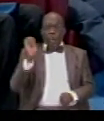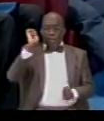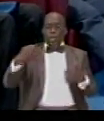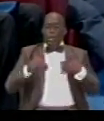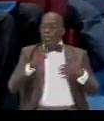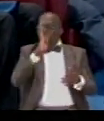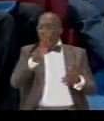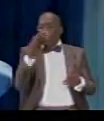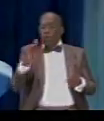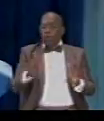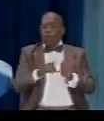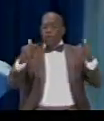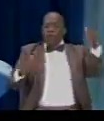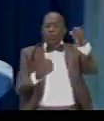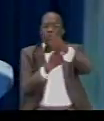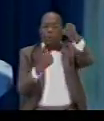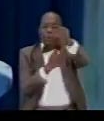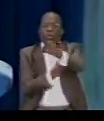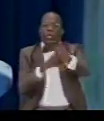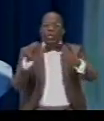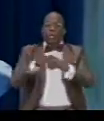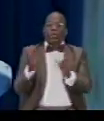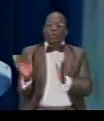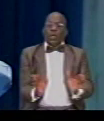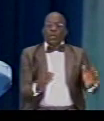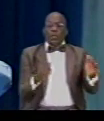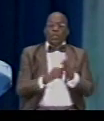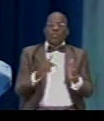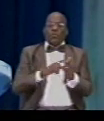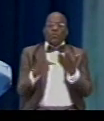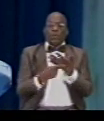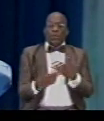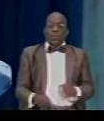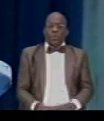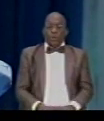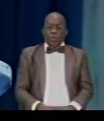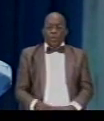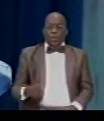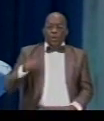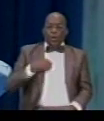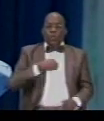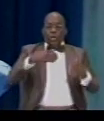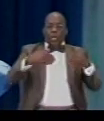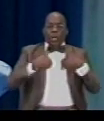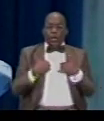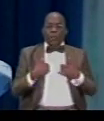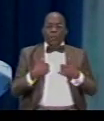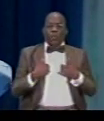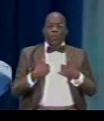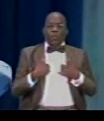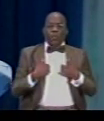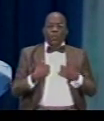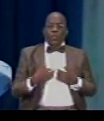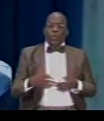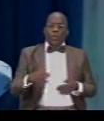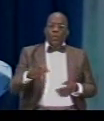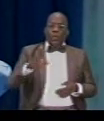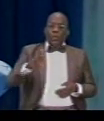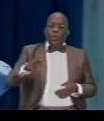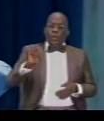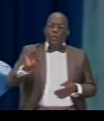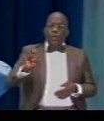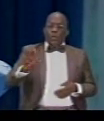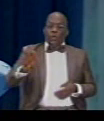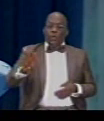us in our planning and preparation. We also have Reverend